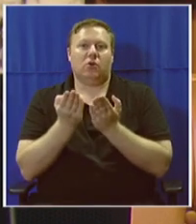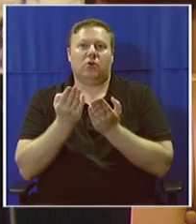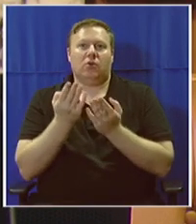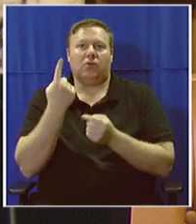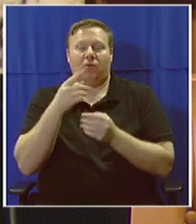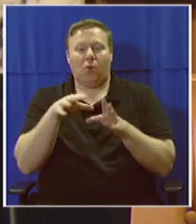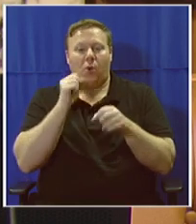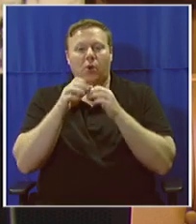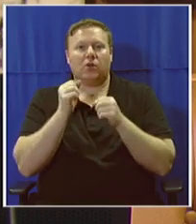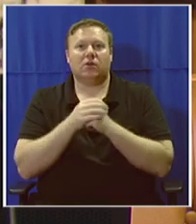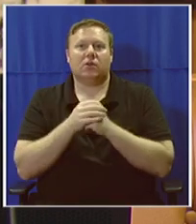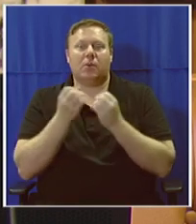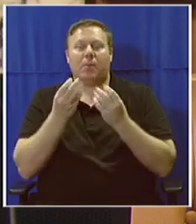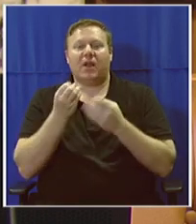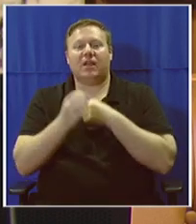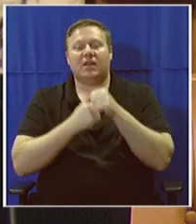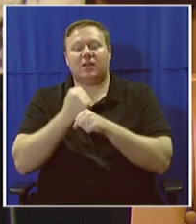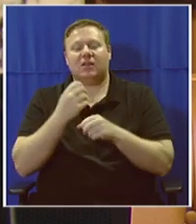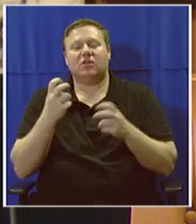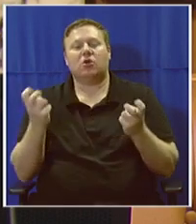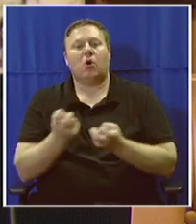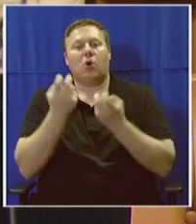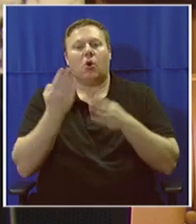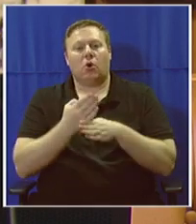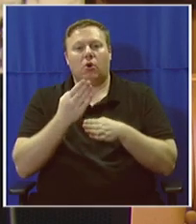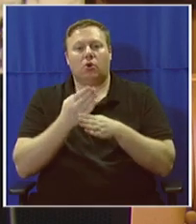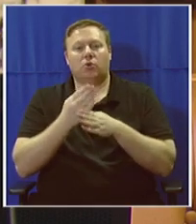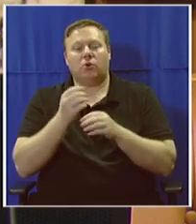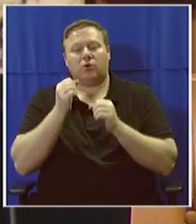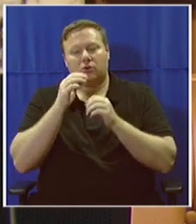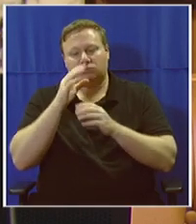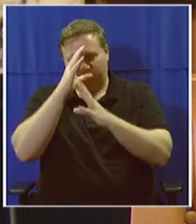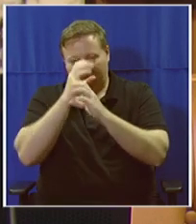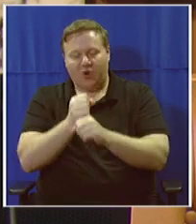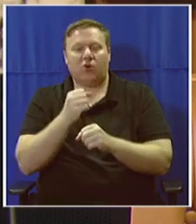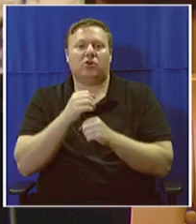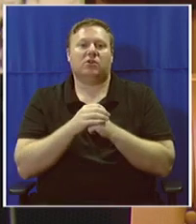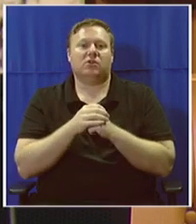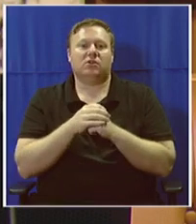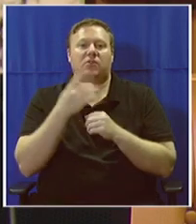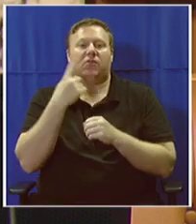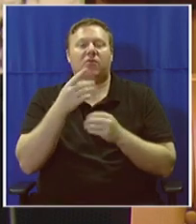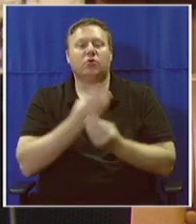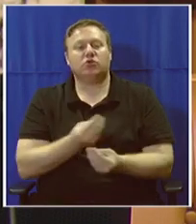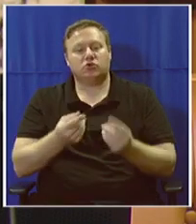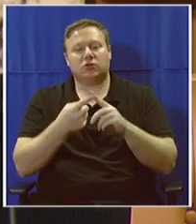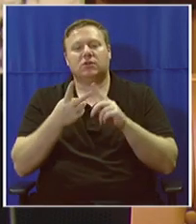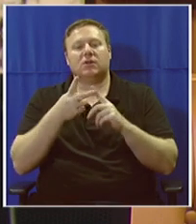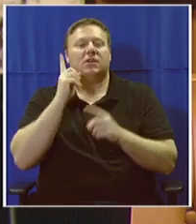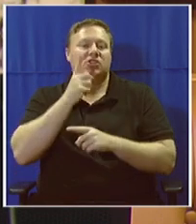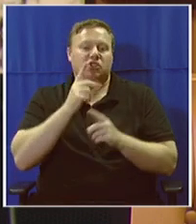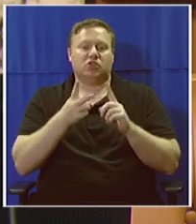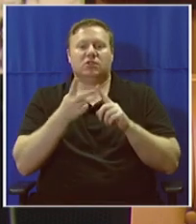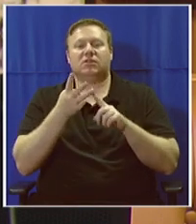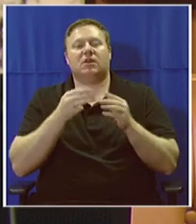a culmination of many years of hard work and dedication by the learners, educators, and administrators alike, and that the